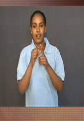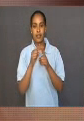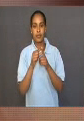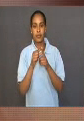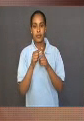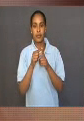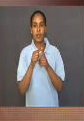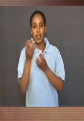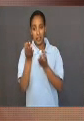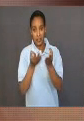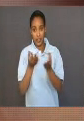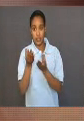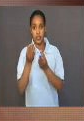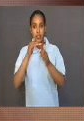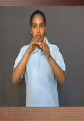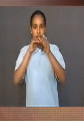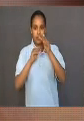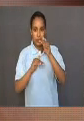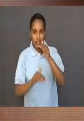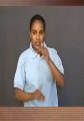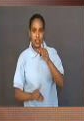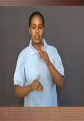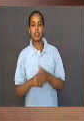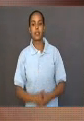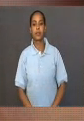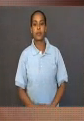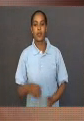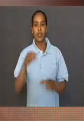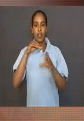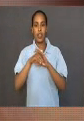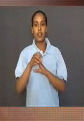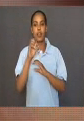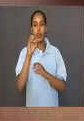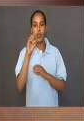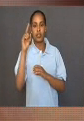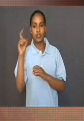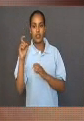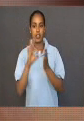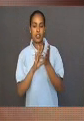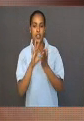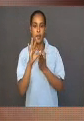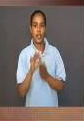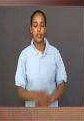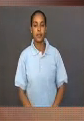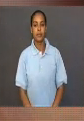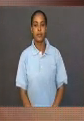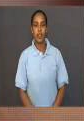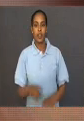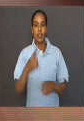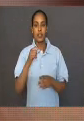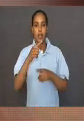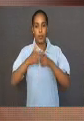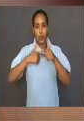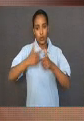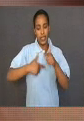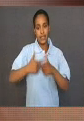refers to the decrease in oxidation number. The process